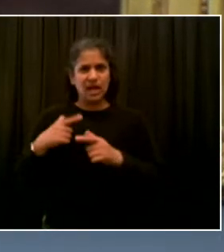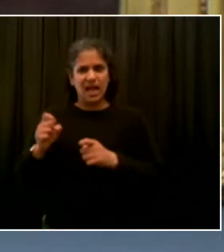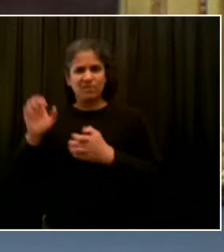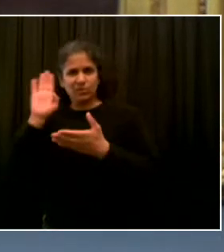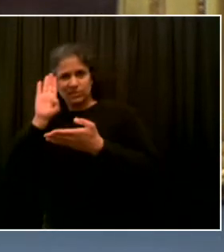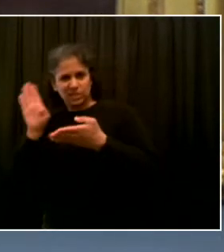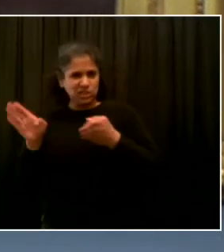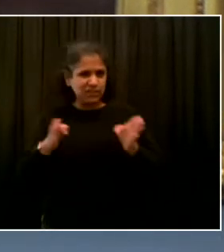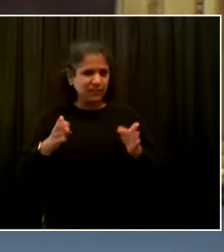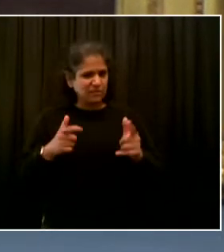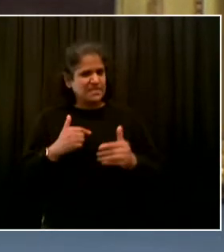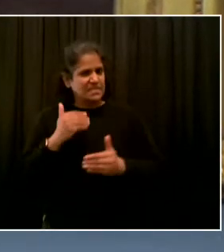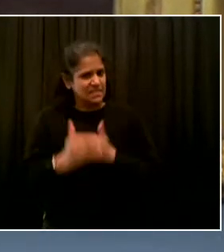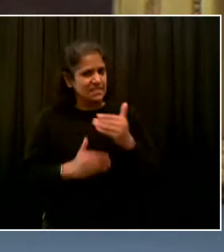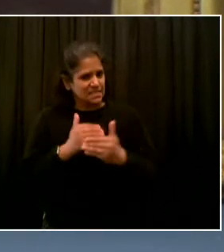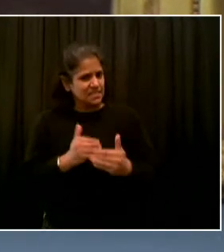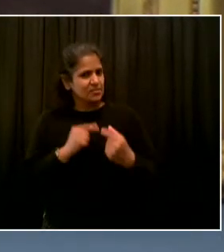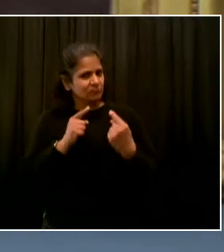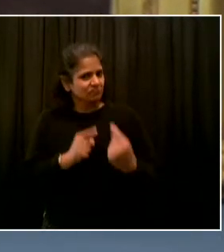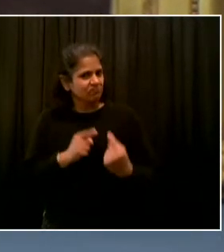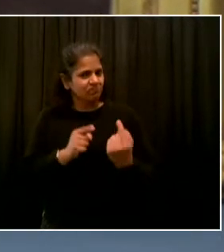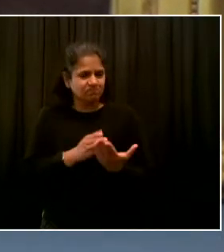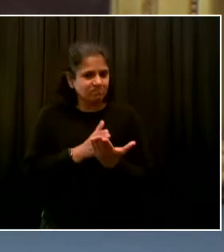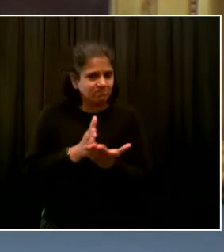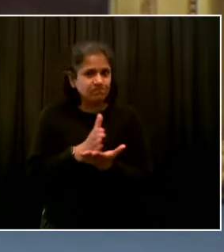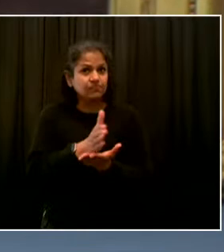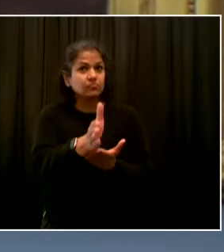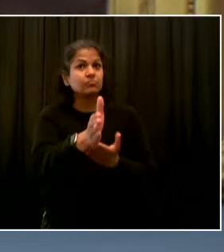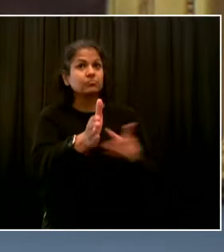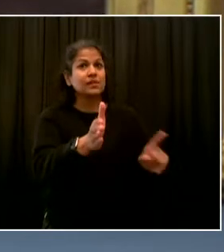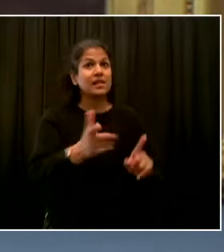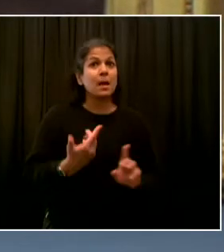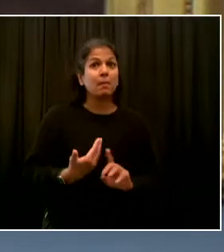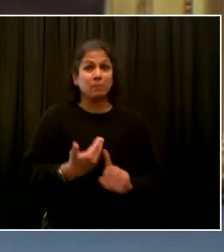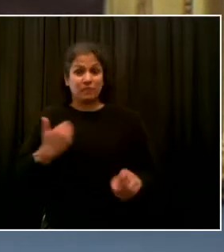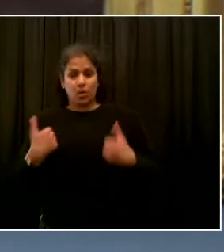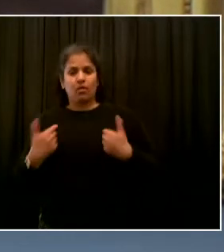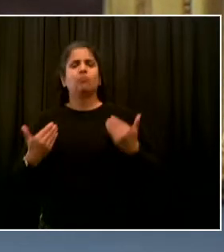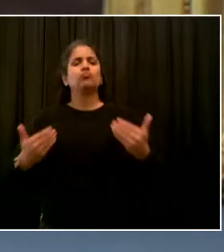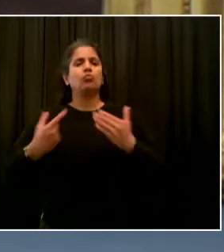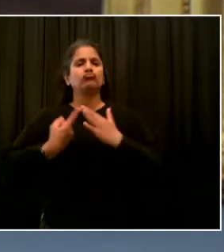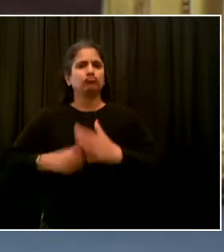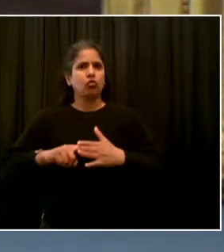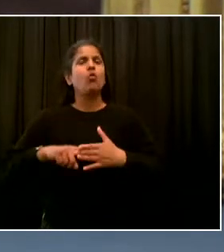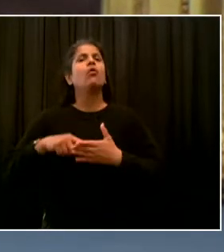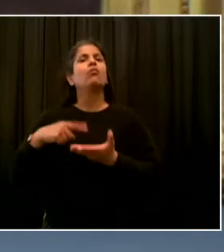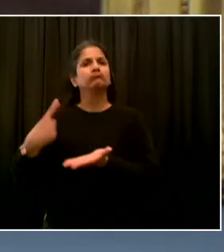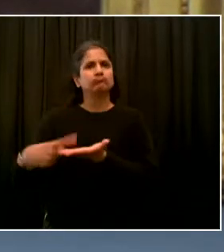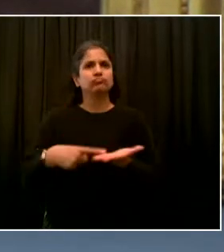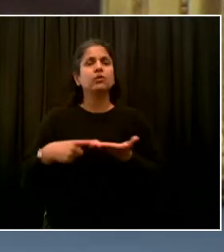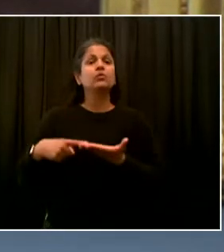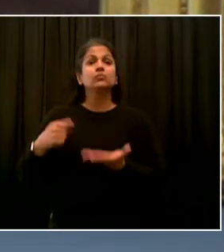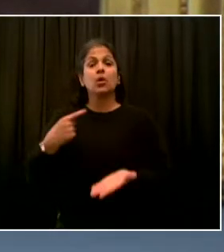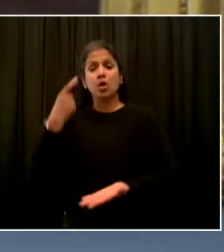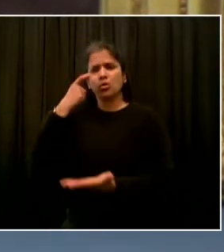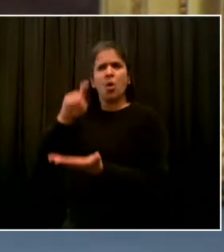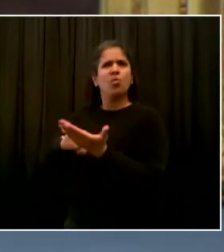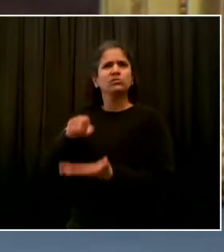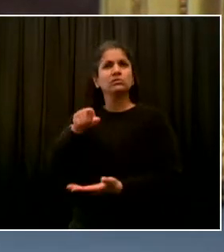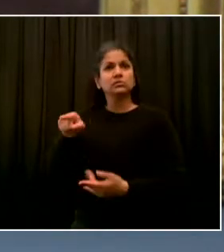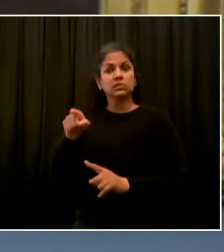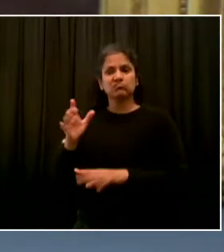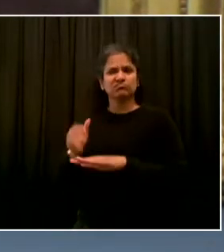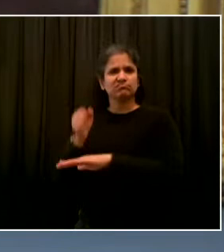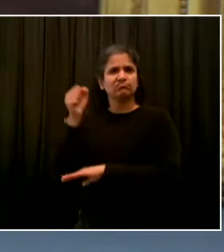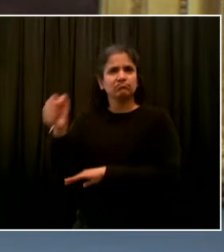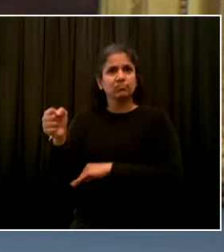And, you know, even before we get started, if you have not noticed, we reappointed my